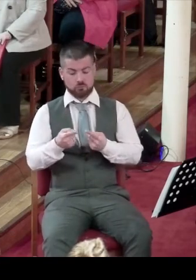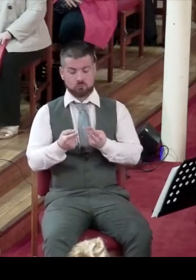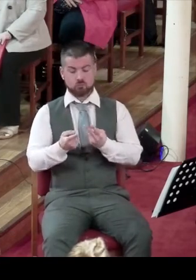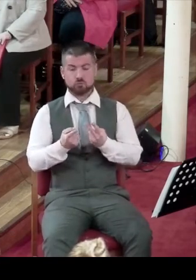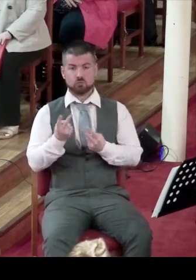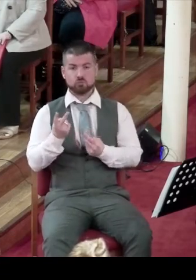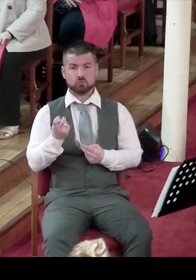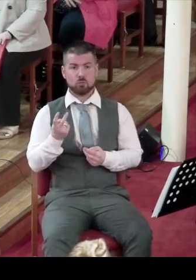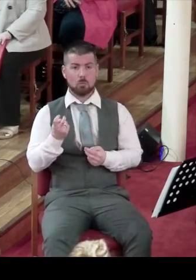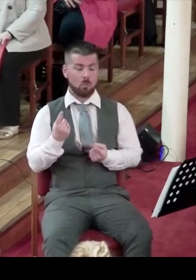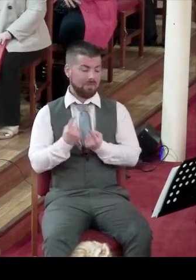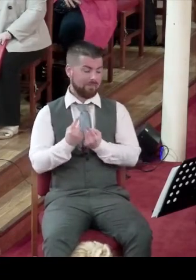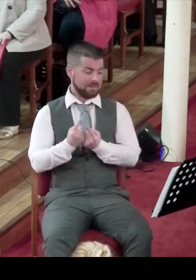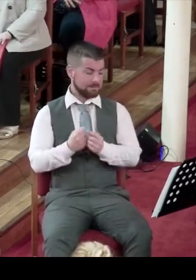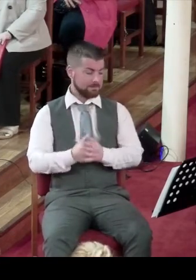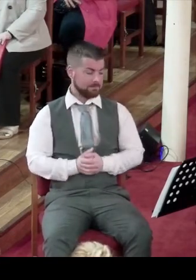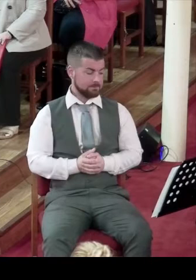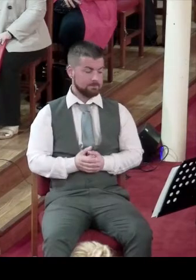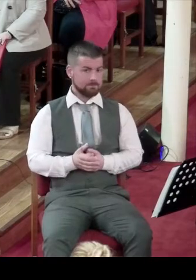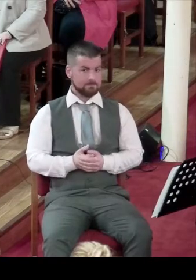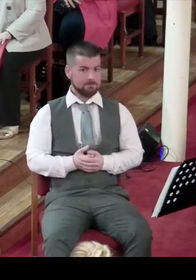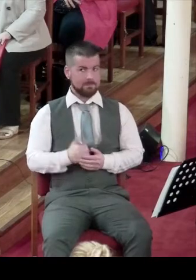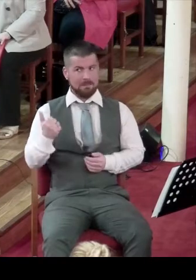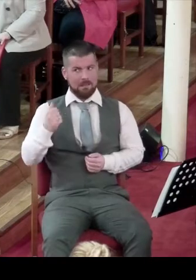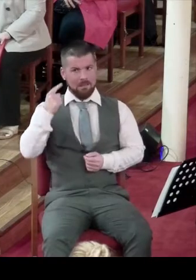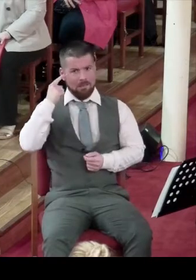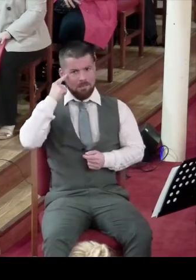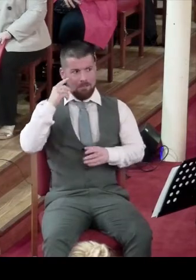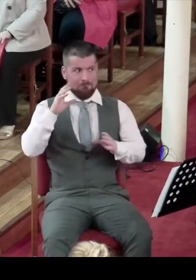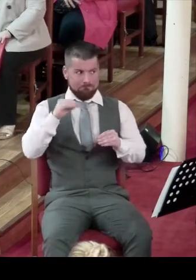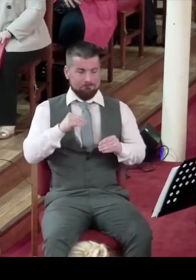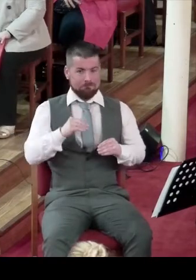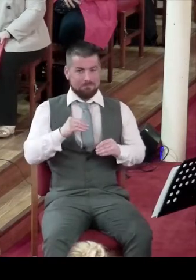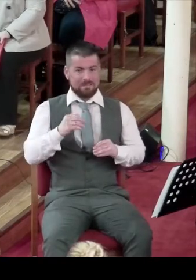two further things to highlight, sorry. I've not been well the last few days.